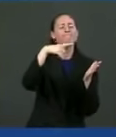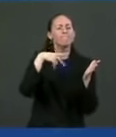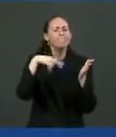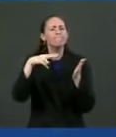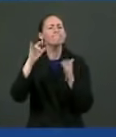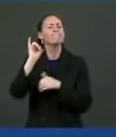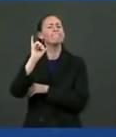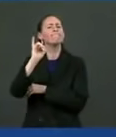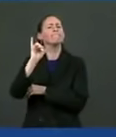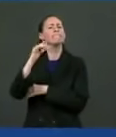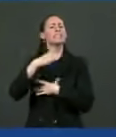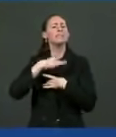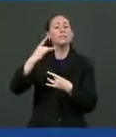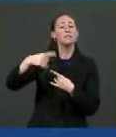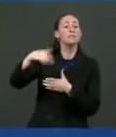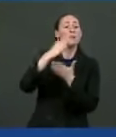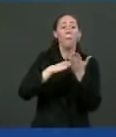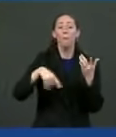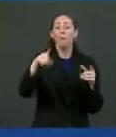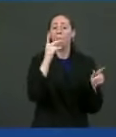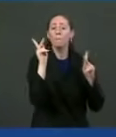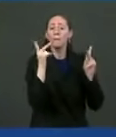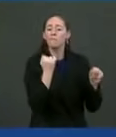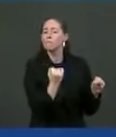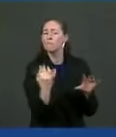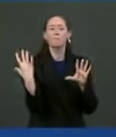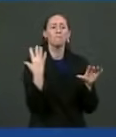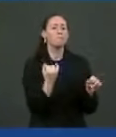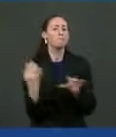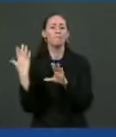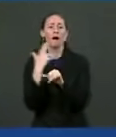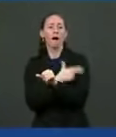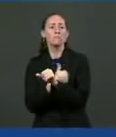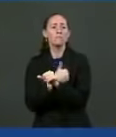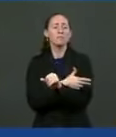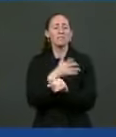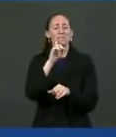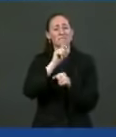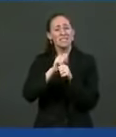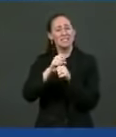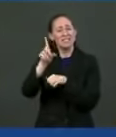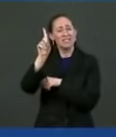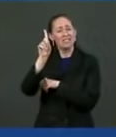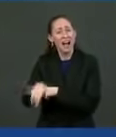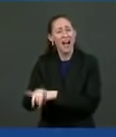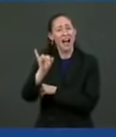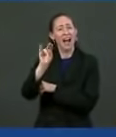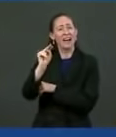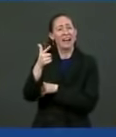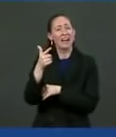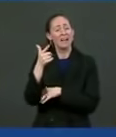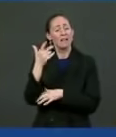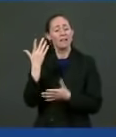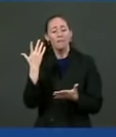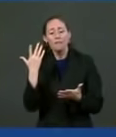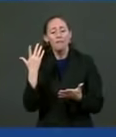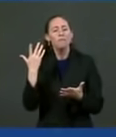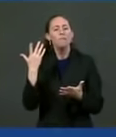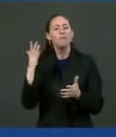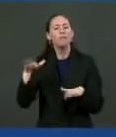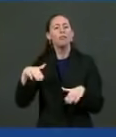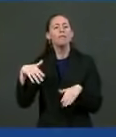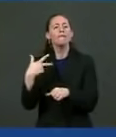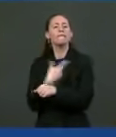hospitalized people on their deathbeds among the unvaccinated over the past few weeks. This